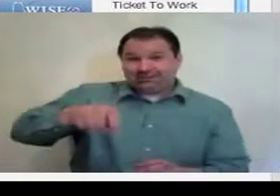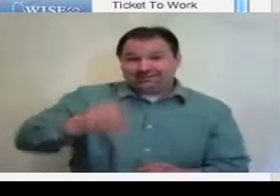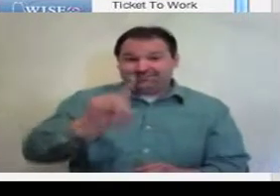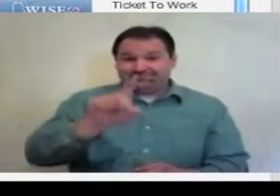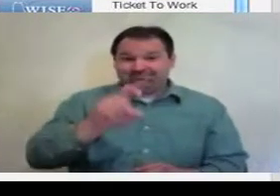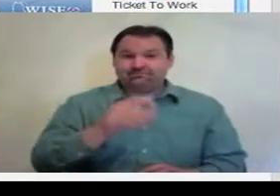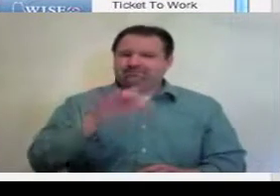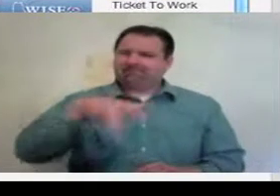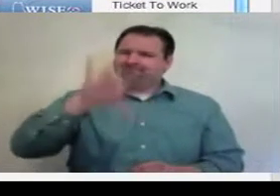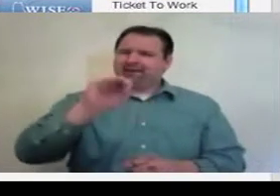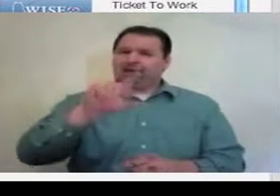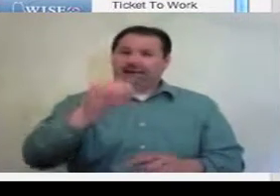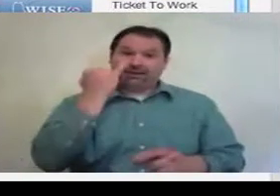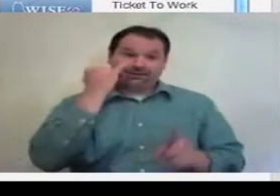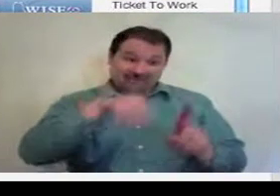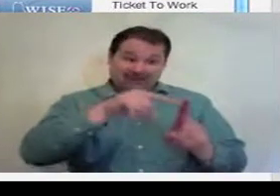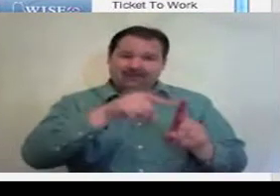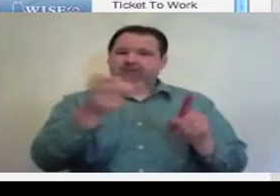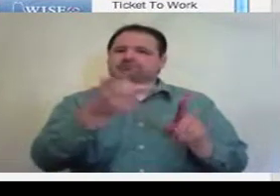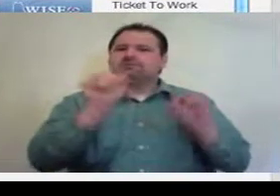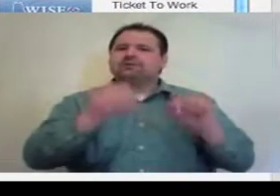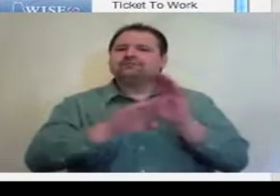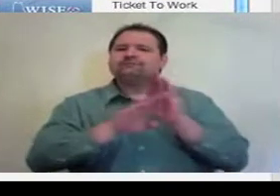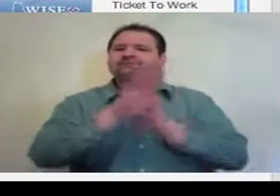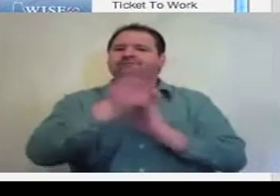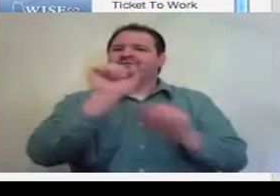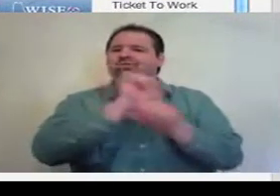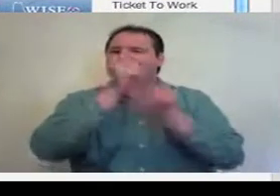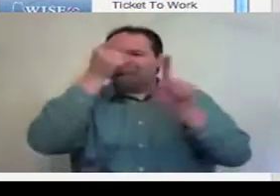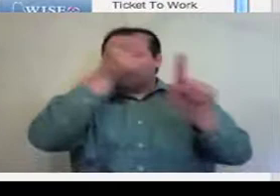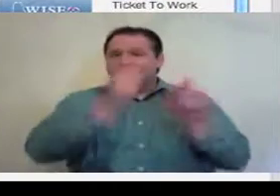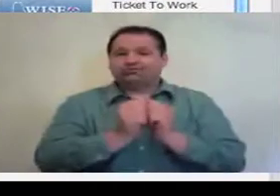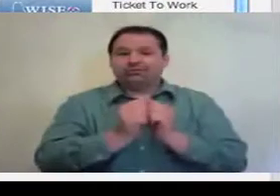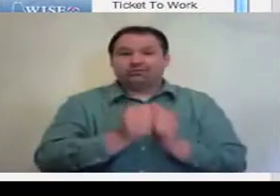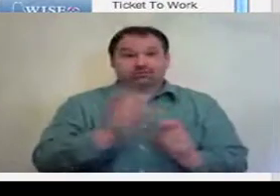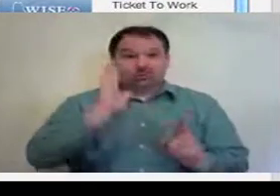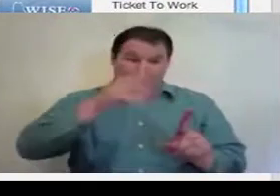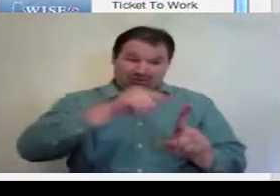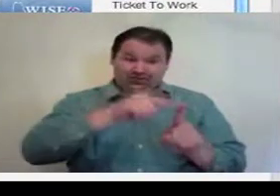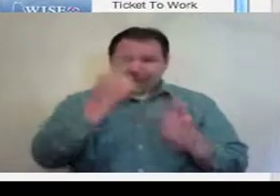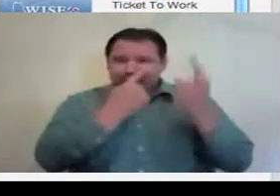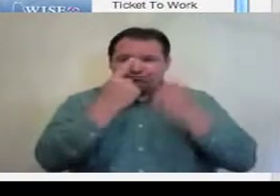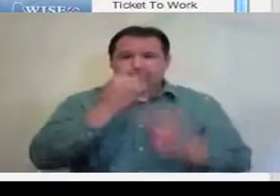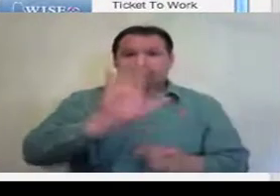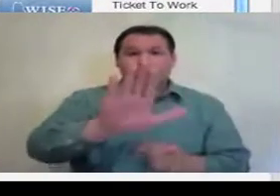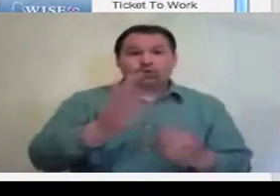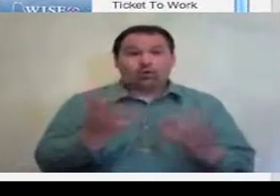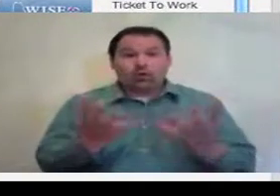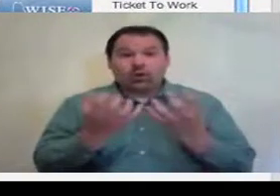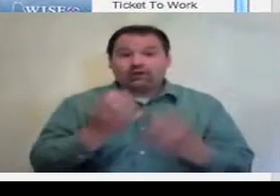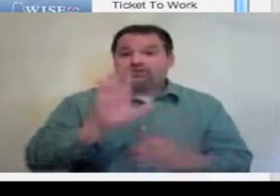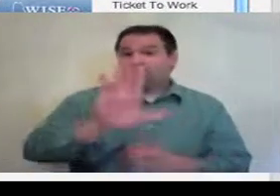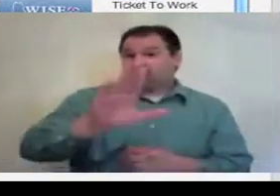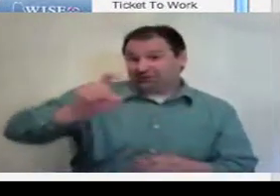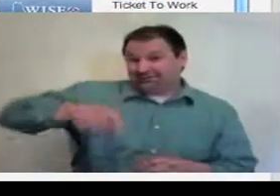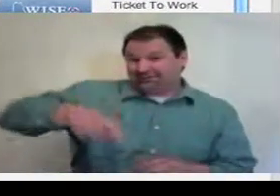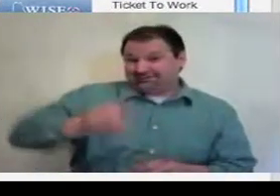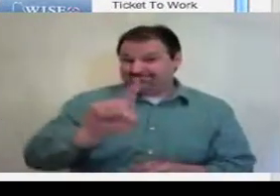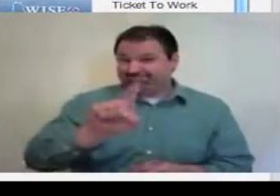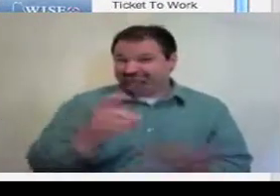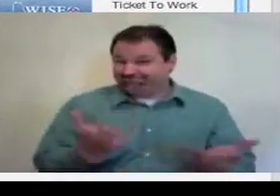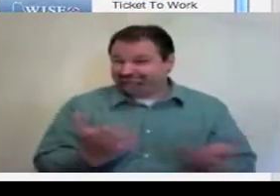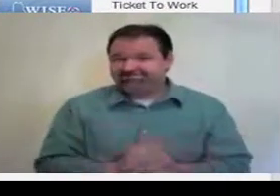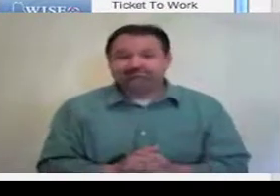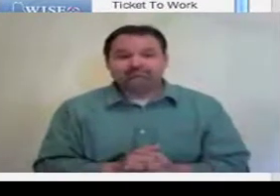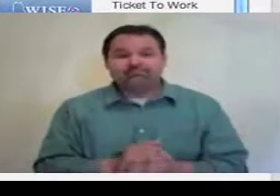your needs. You can find out if you're going to develop your work goal together. Are they going to take into consideration your wants and your needs?